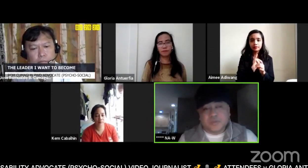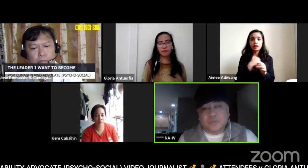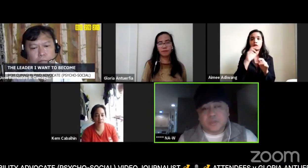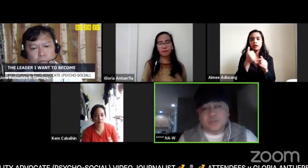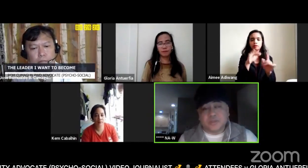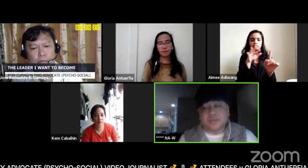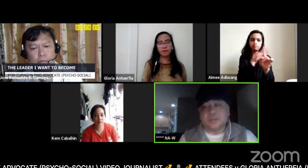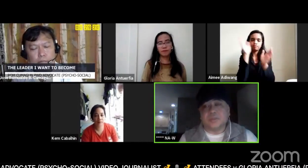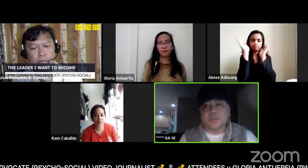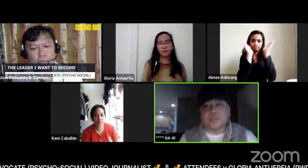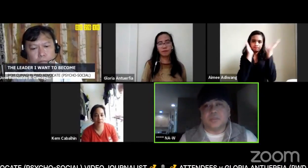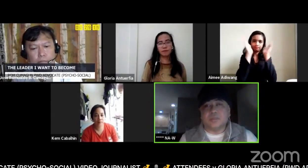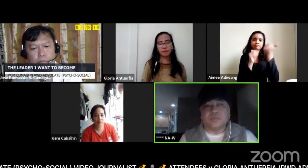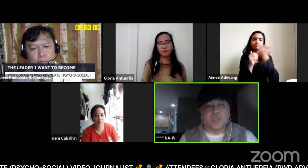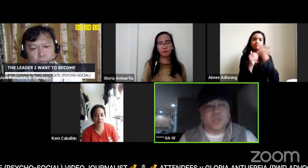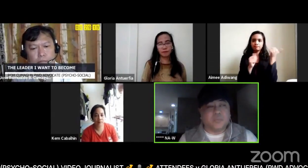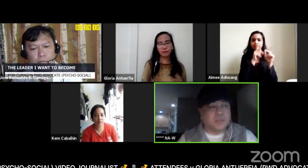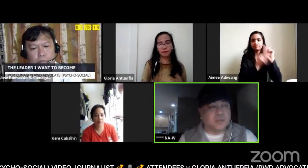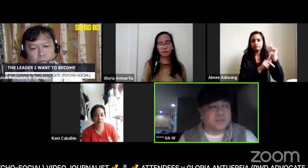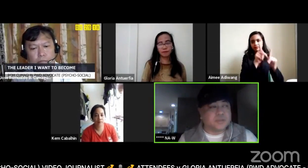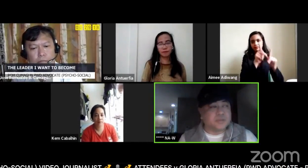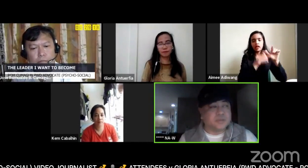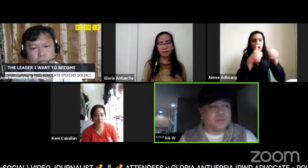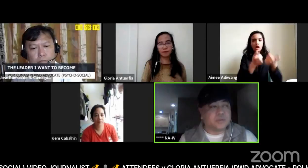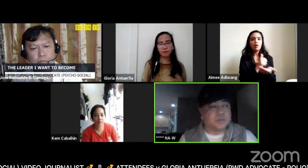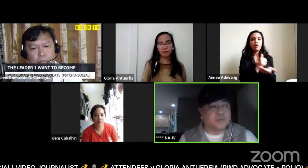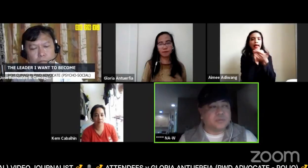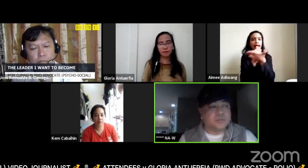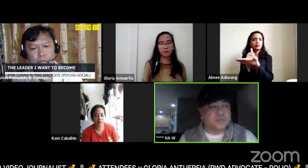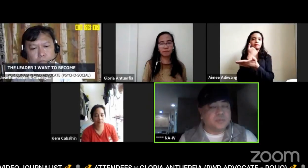be of service to others, to help others.